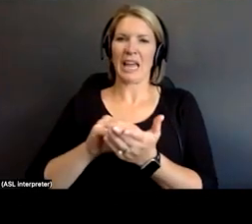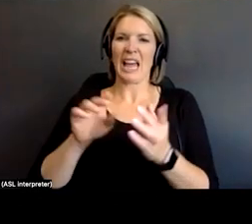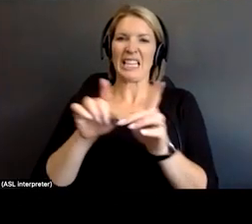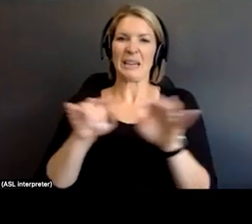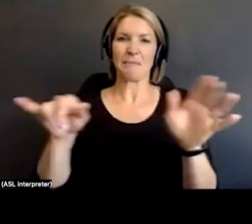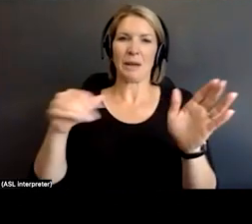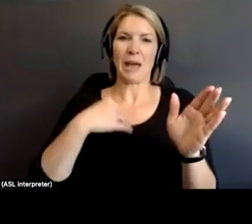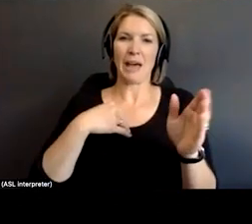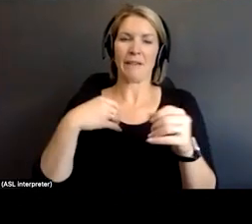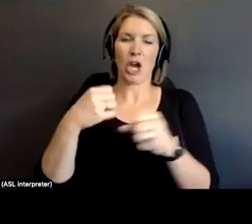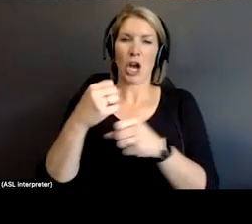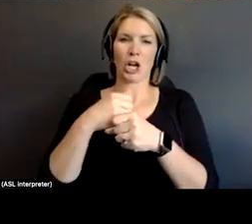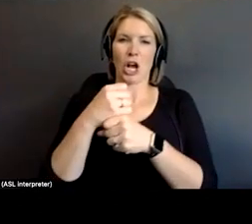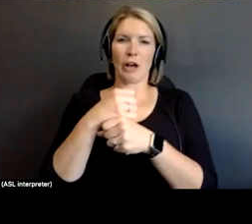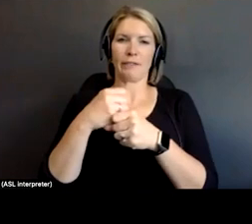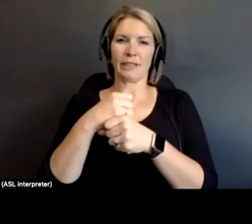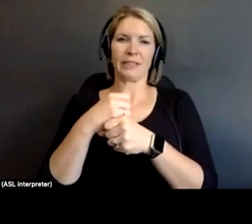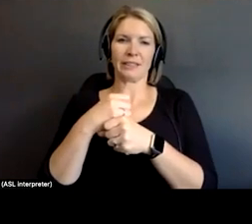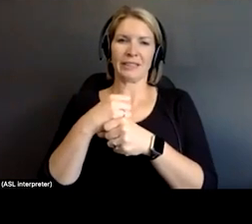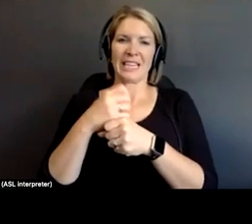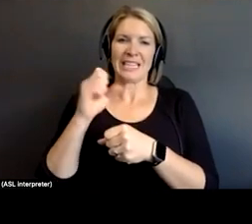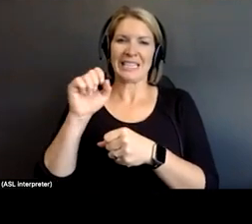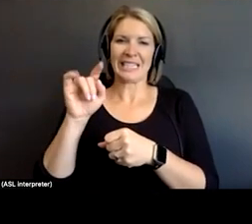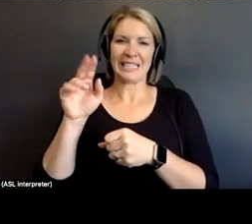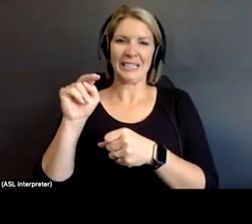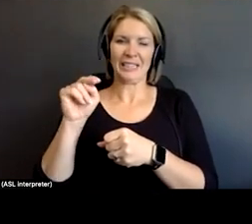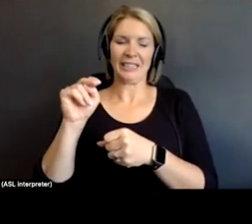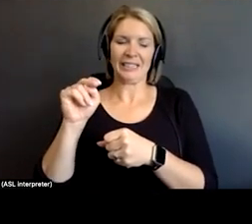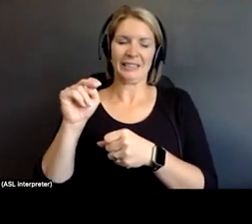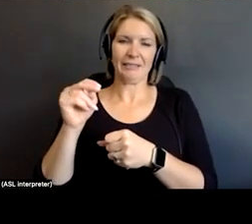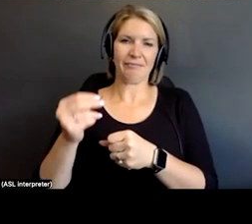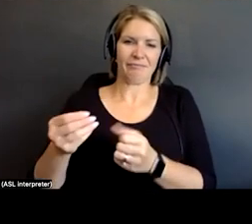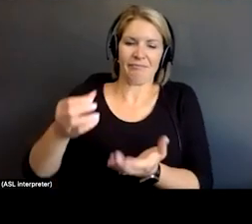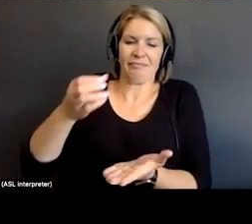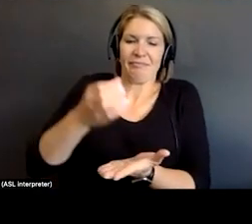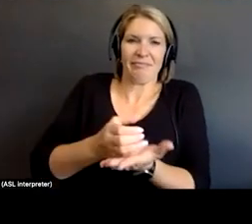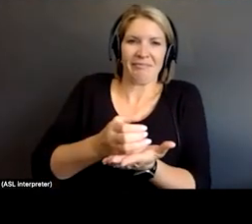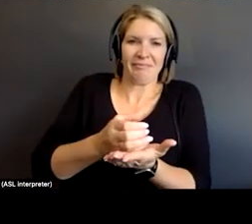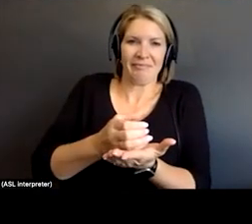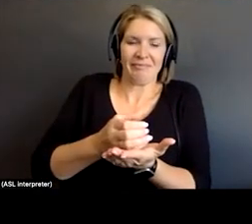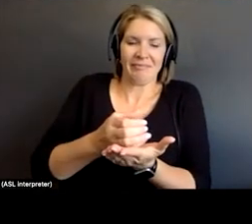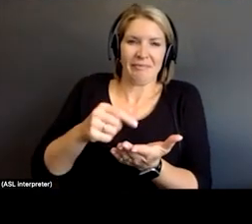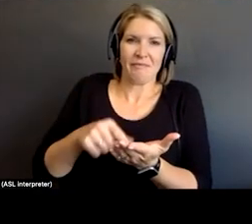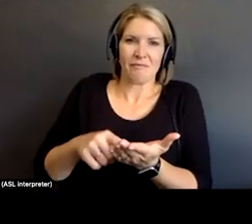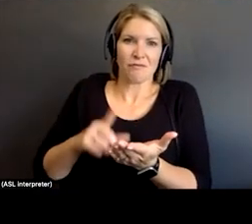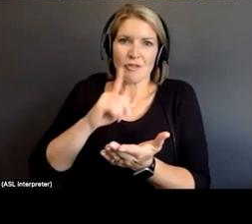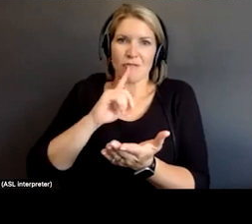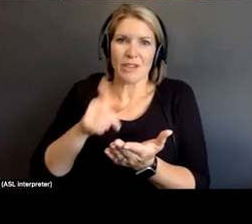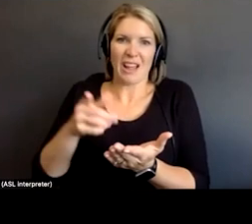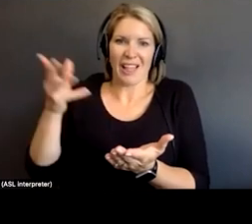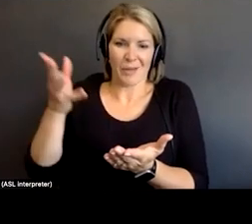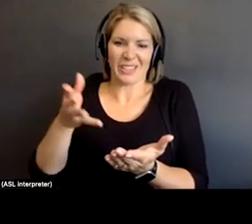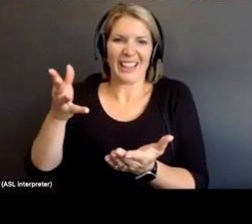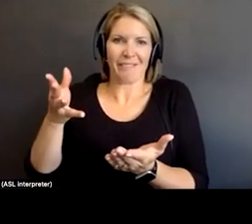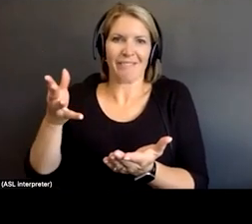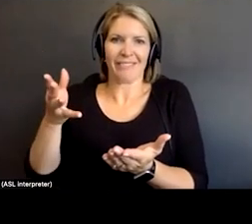about an academic, somebody who was pursuing a degree at, I believe, McGill University, and there was a coffee cup stain. There's a stain of